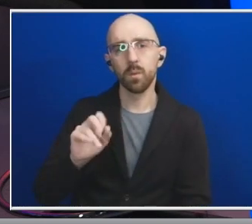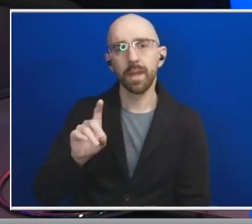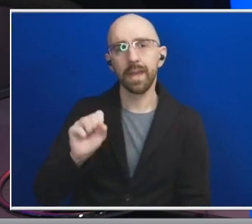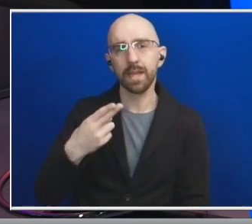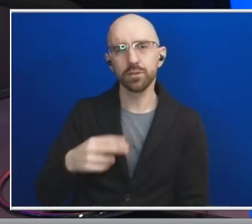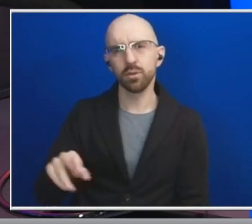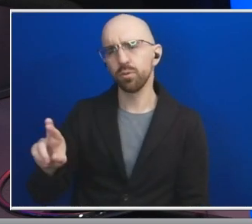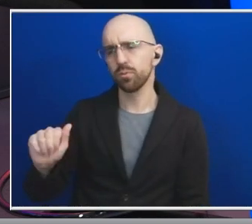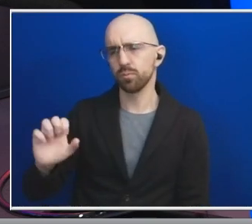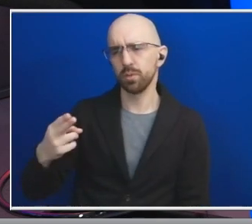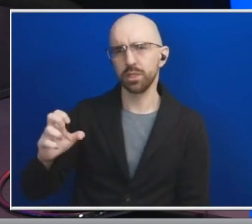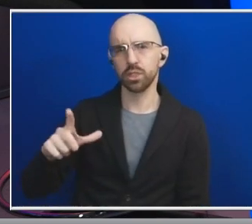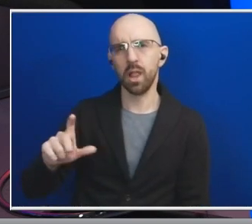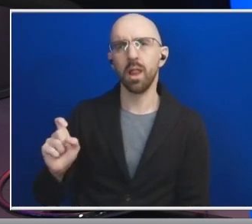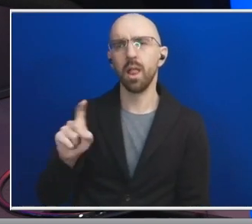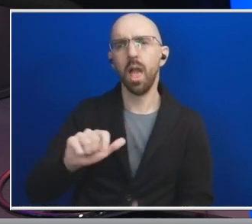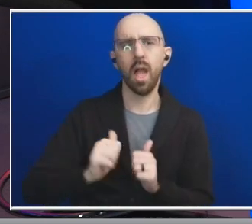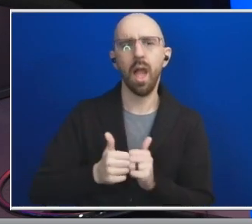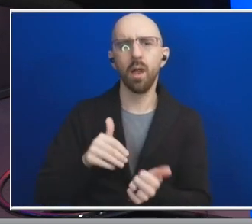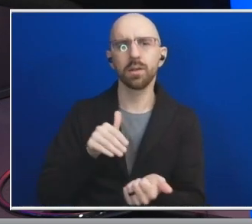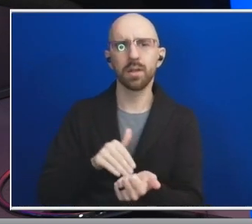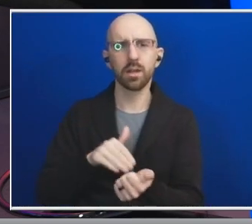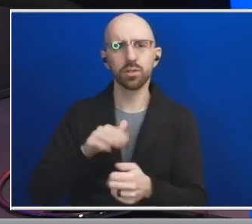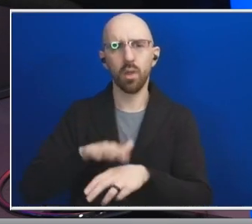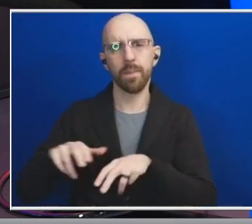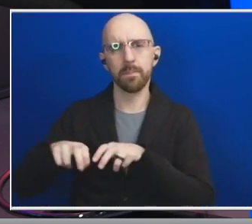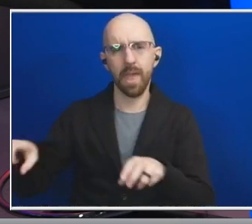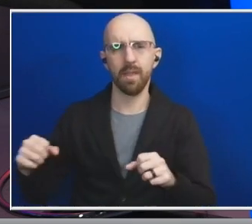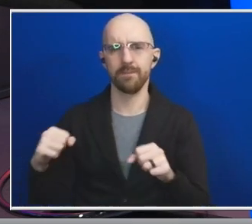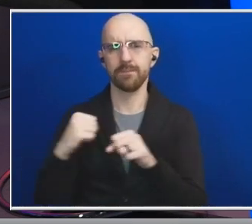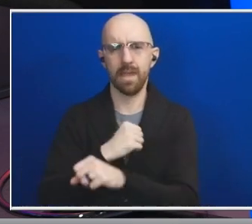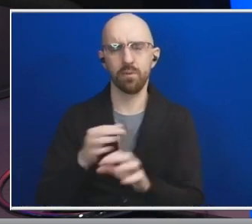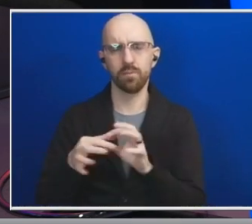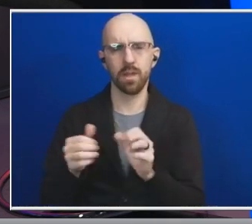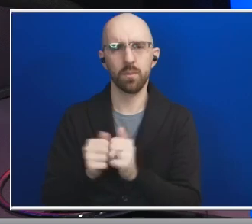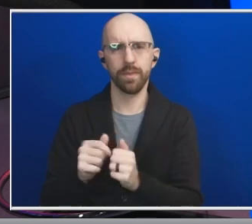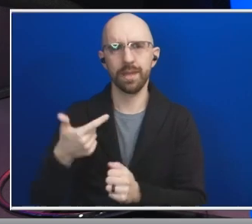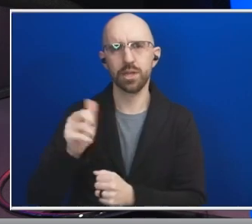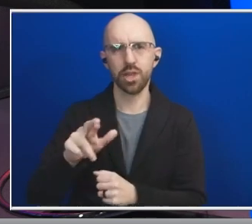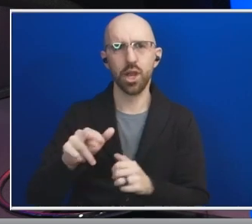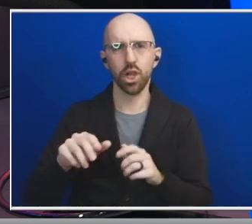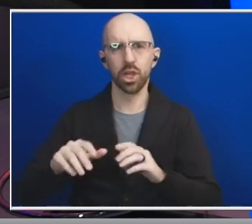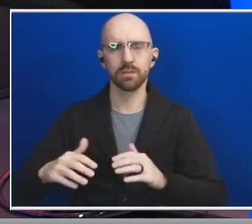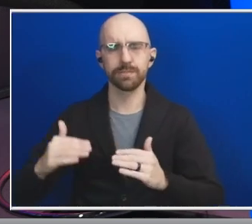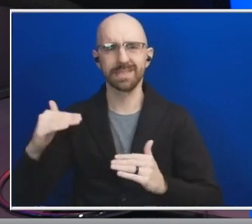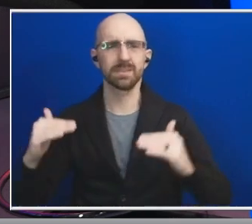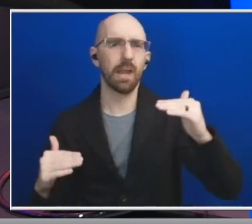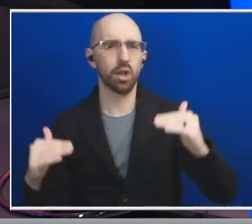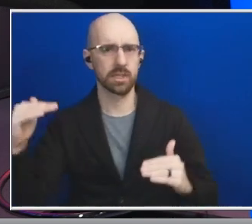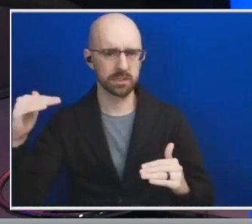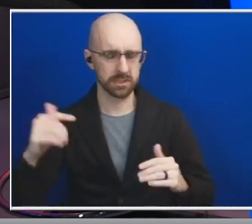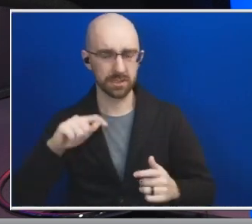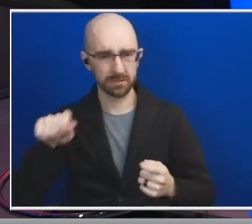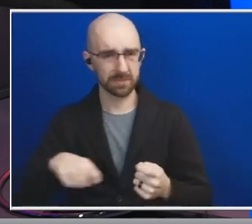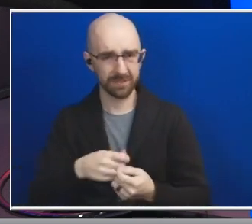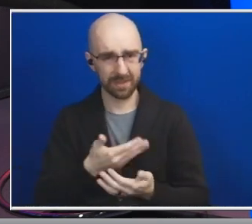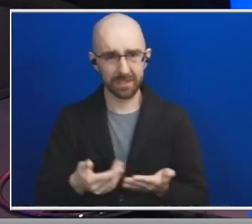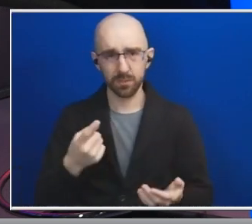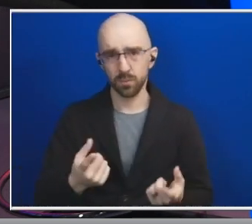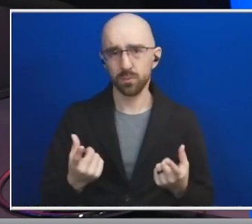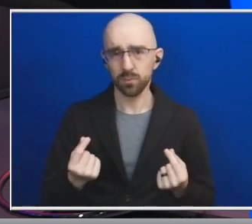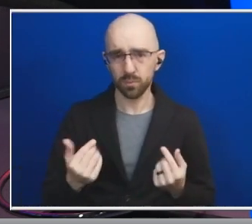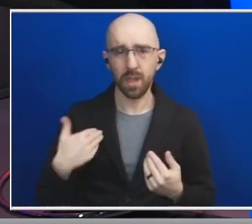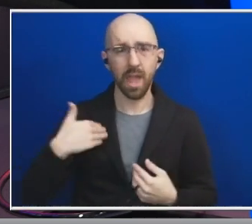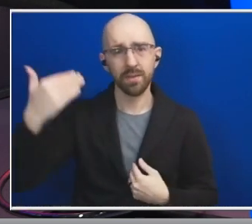are the doctors on the panel fighting this battle when it comes to gender disparities? So are there specific things you do? Do you have a different awareness when you walk